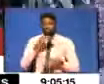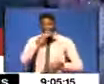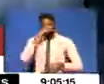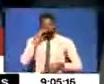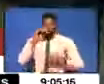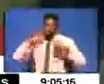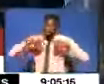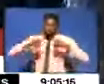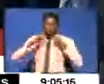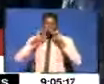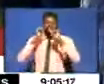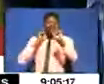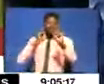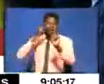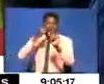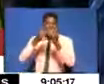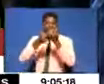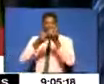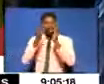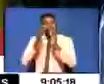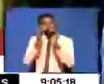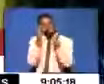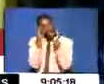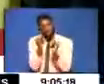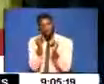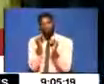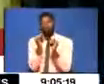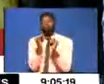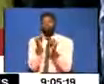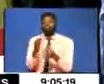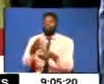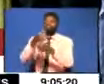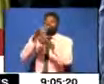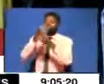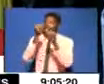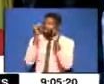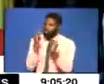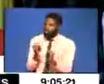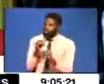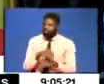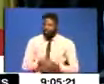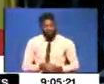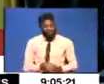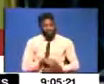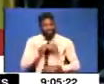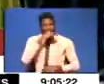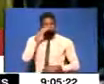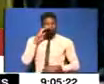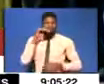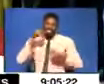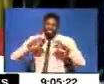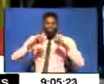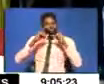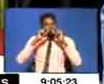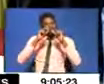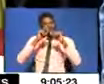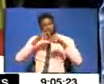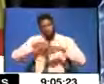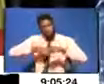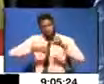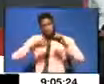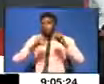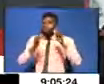new partnerships and alliances. Musalia Mudavadi has made it clear that he is moving on, with or without his colleagues in the One